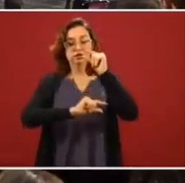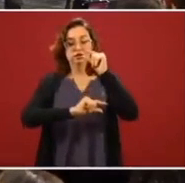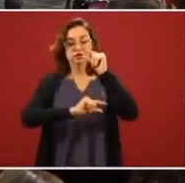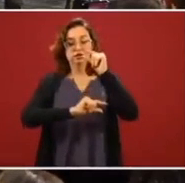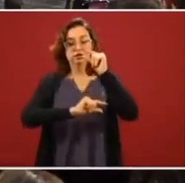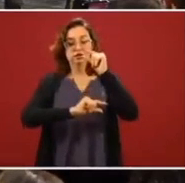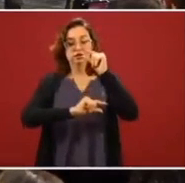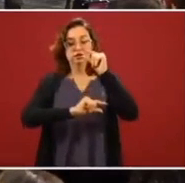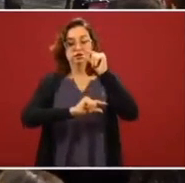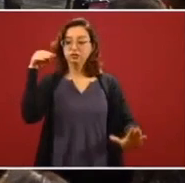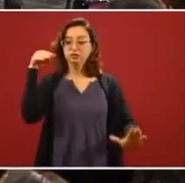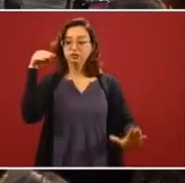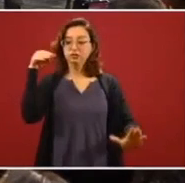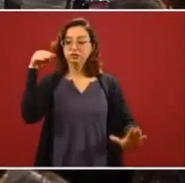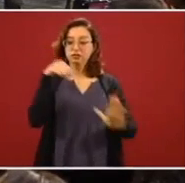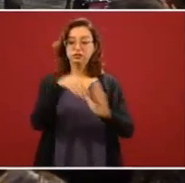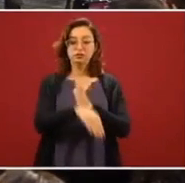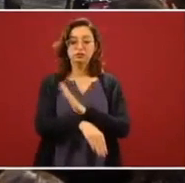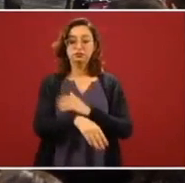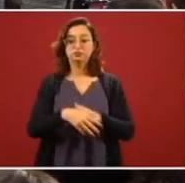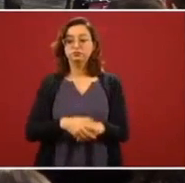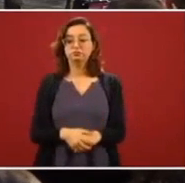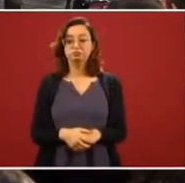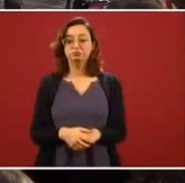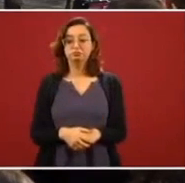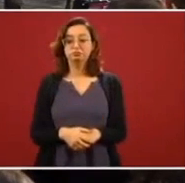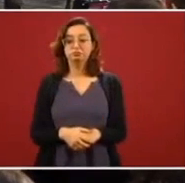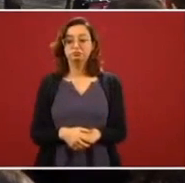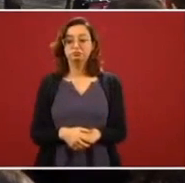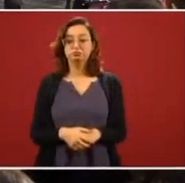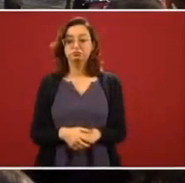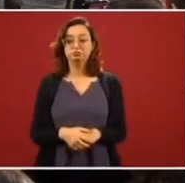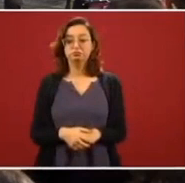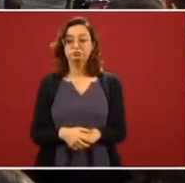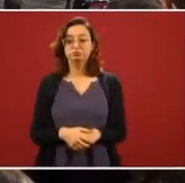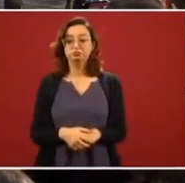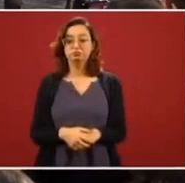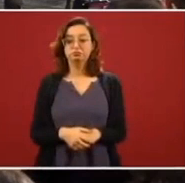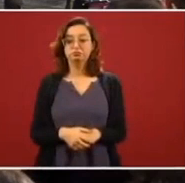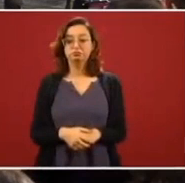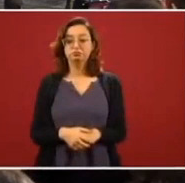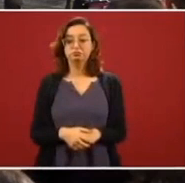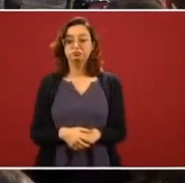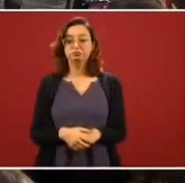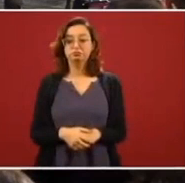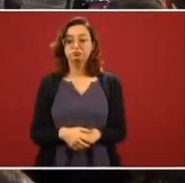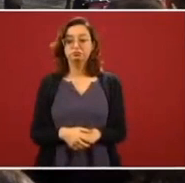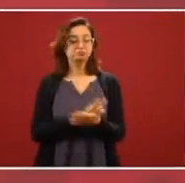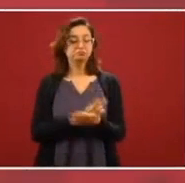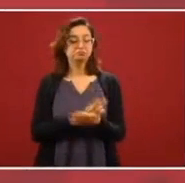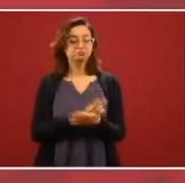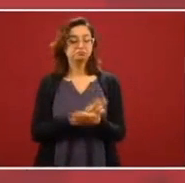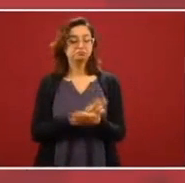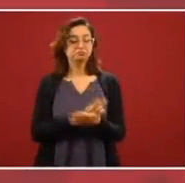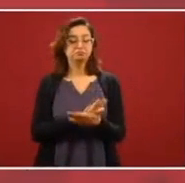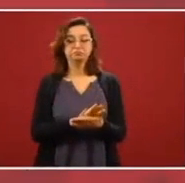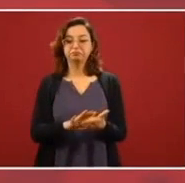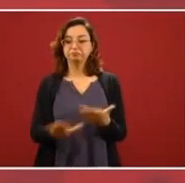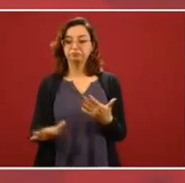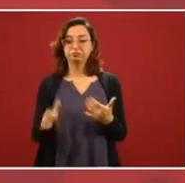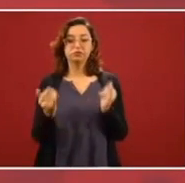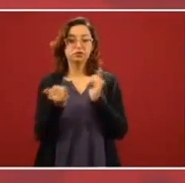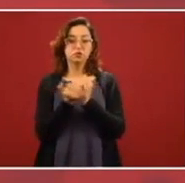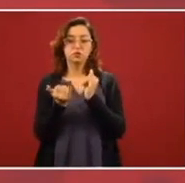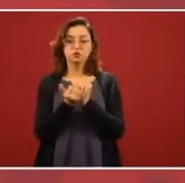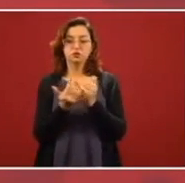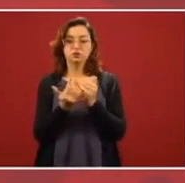And they destroyed it, dejaron convertida en chatarra. and they converted it into a piece of junk. La Marina